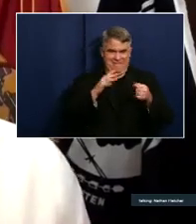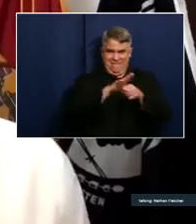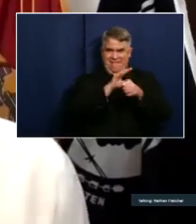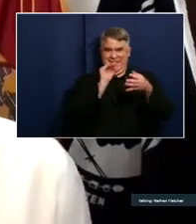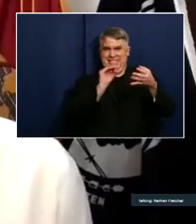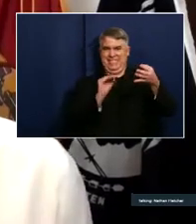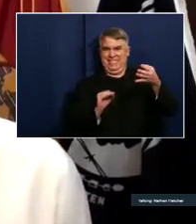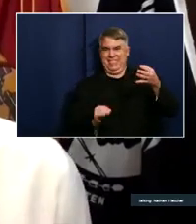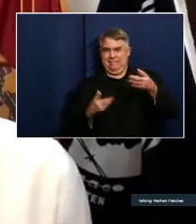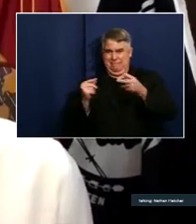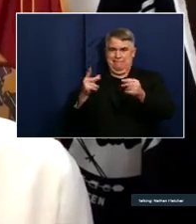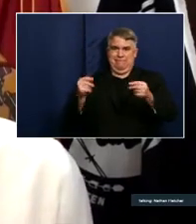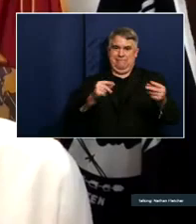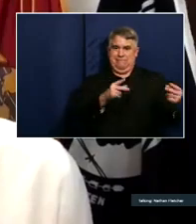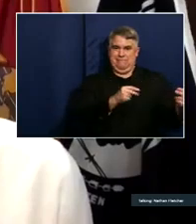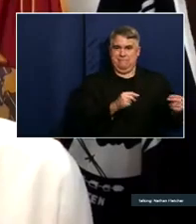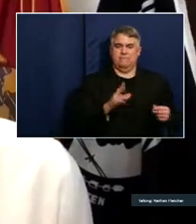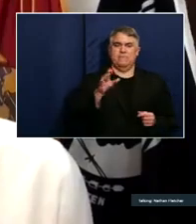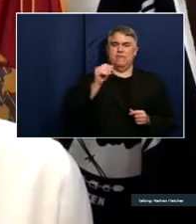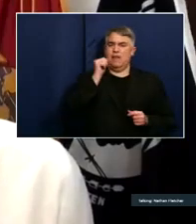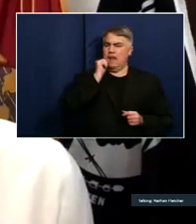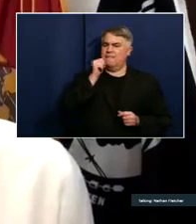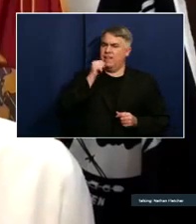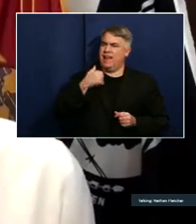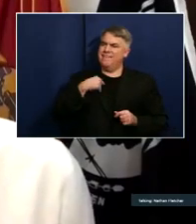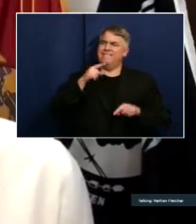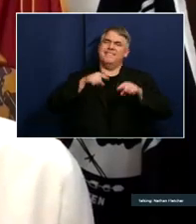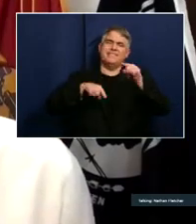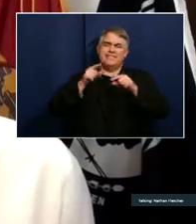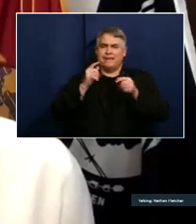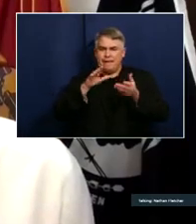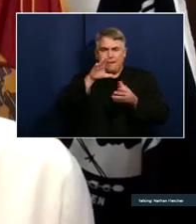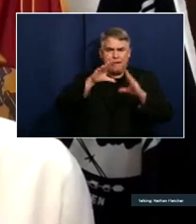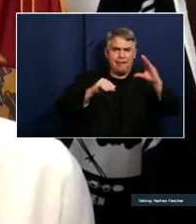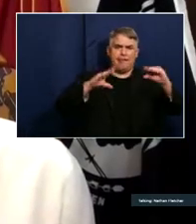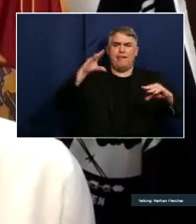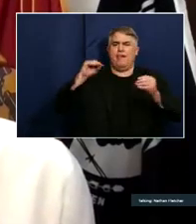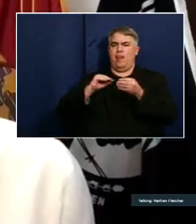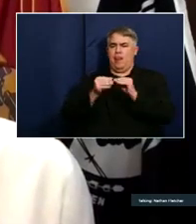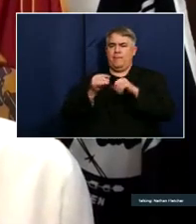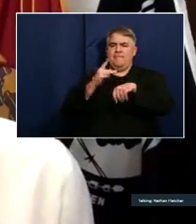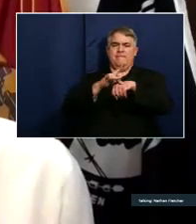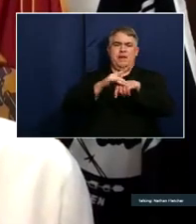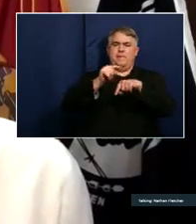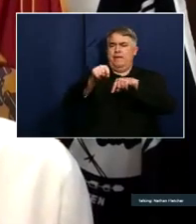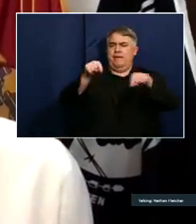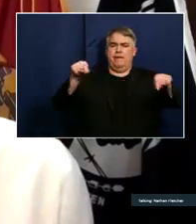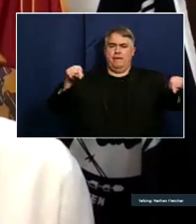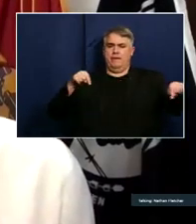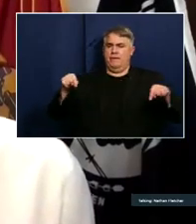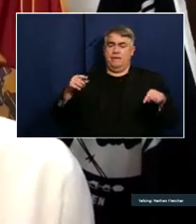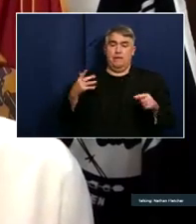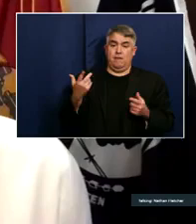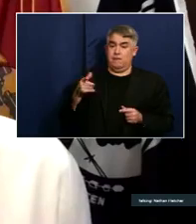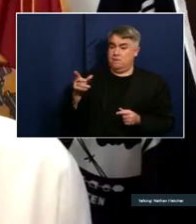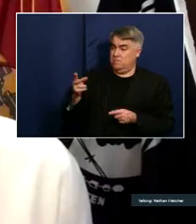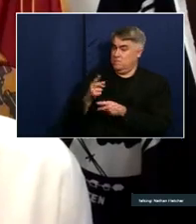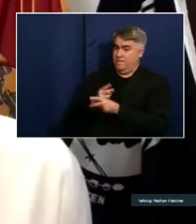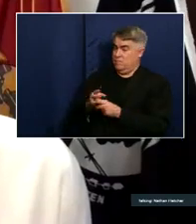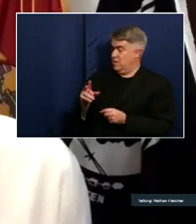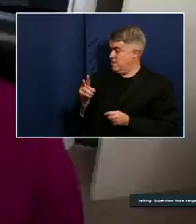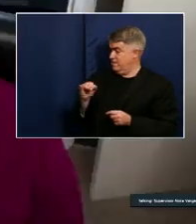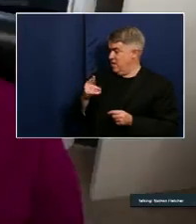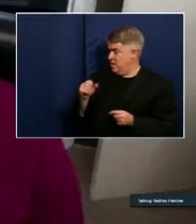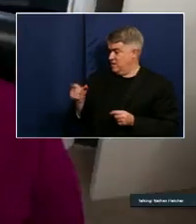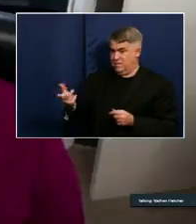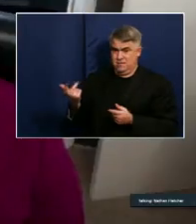some day-to-day fluctuations, primarily based on the availability of vaccines. And I don't know, Supervisor Vargas, I don't know if you want to add anything on that, since Chula Vista's in your